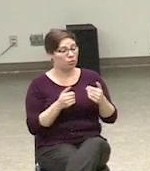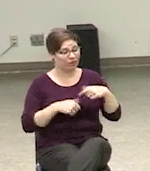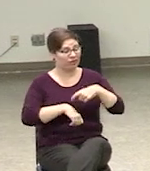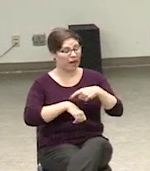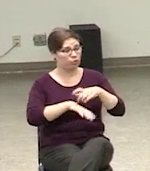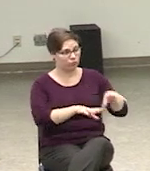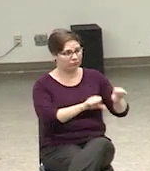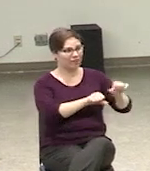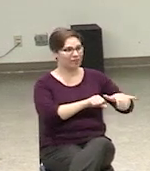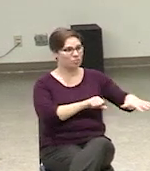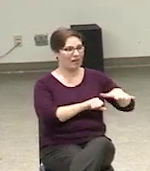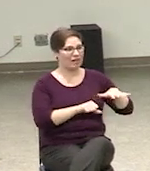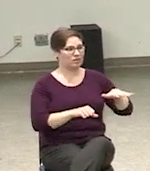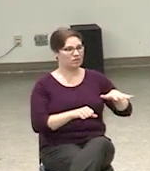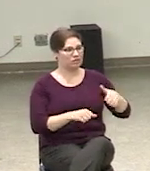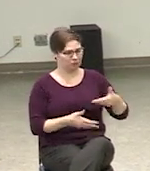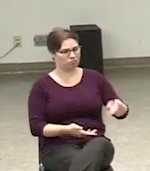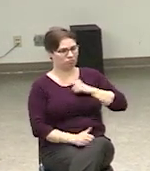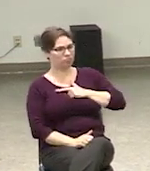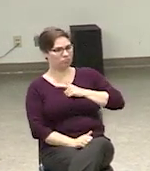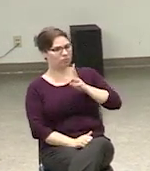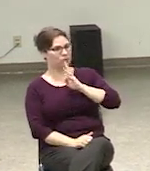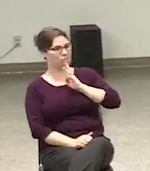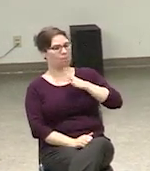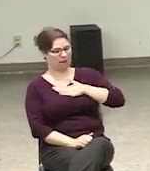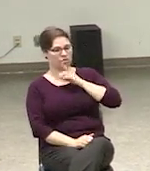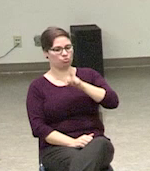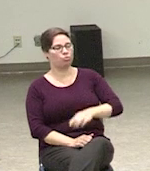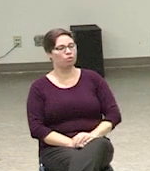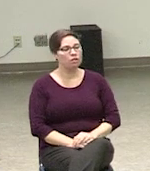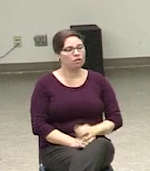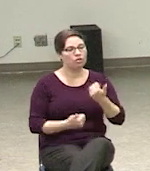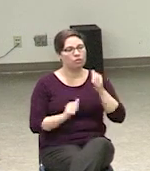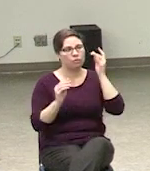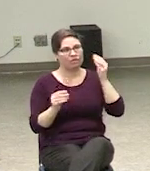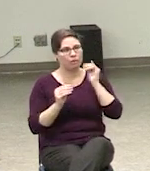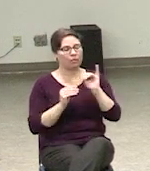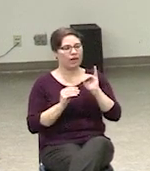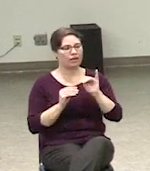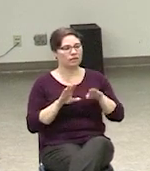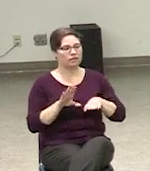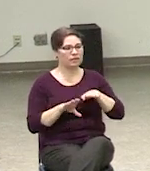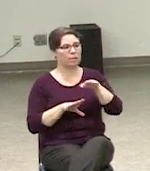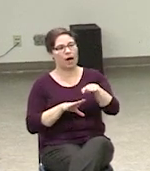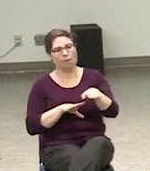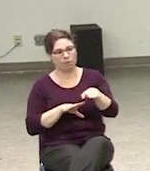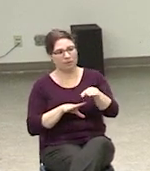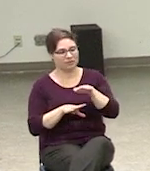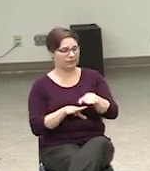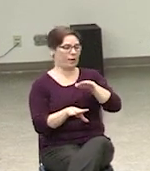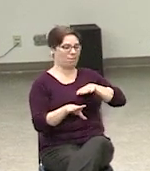up, right? Use our voices. So trying to think of a less ableist, like step up, step back, if people have heard that in